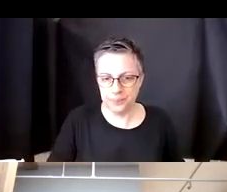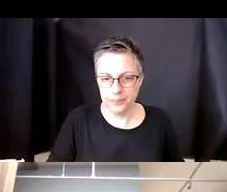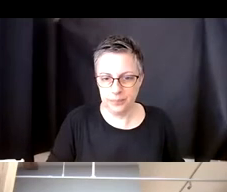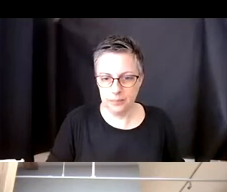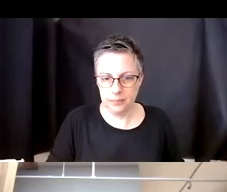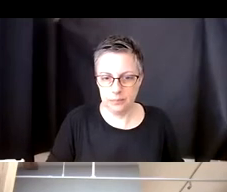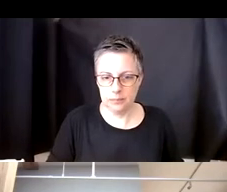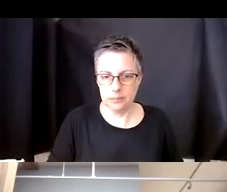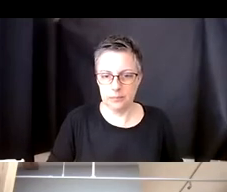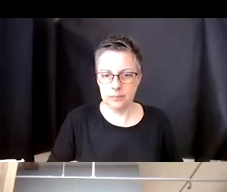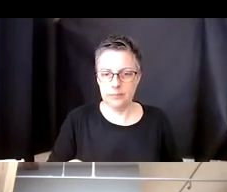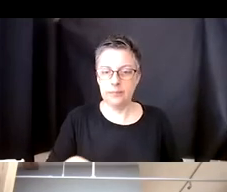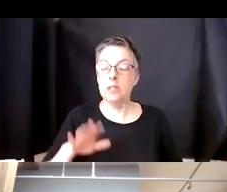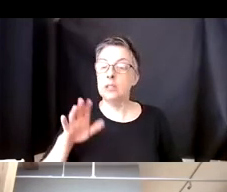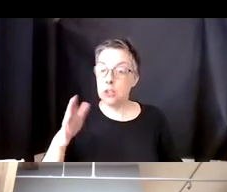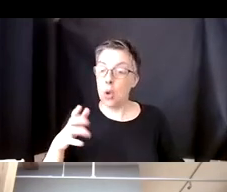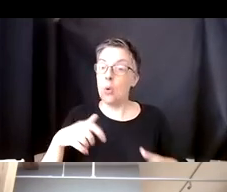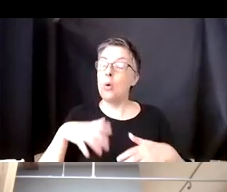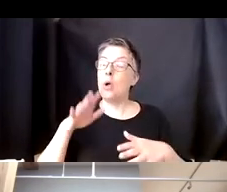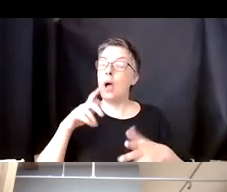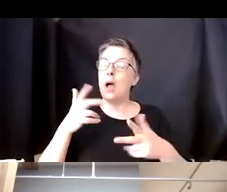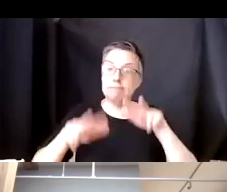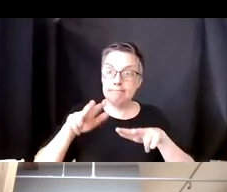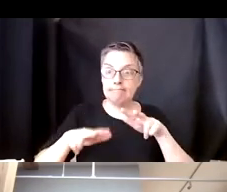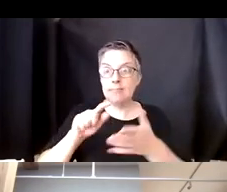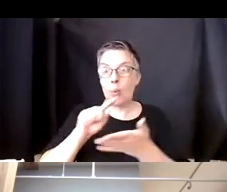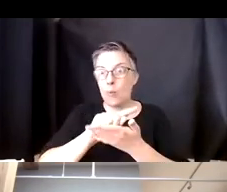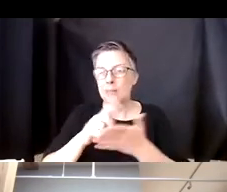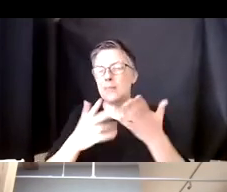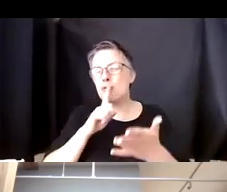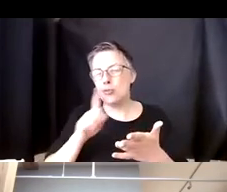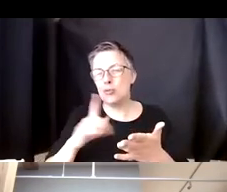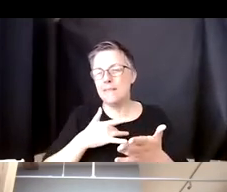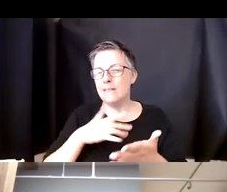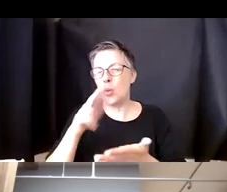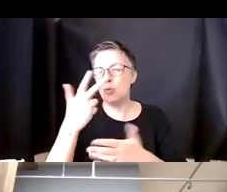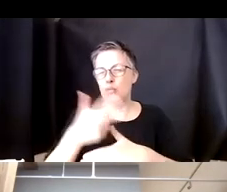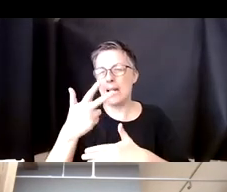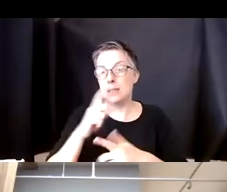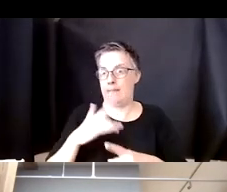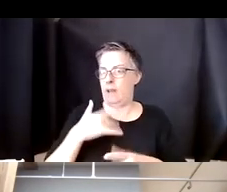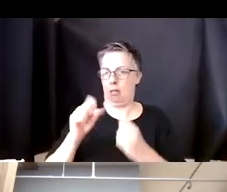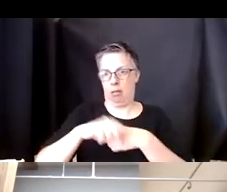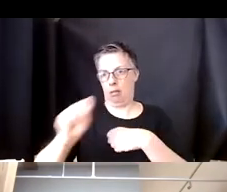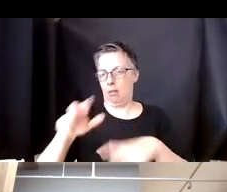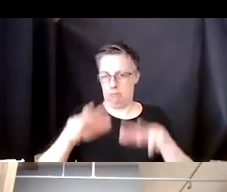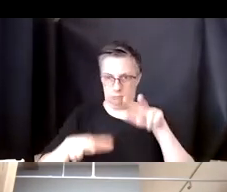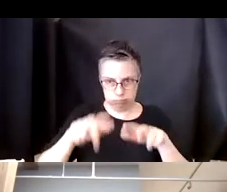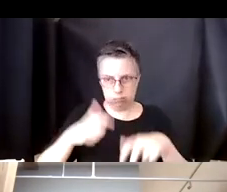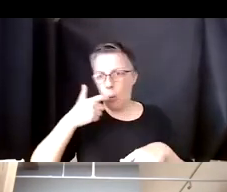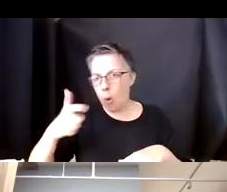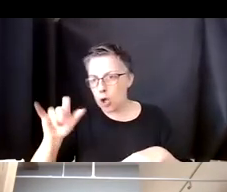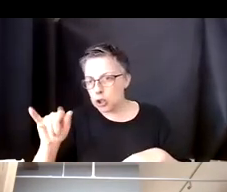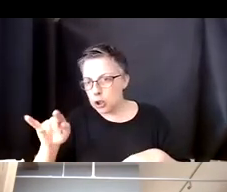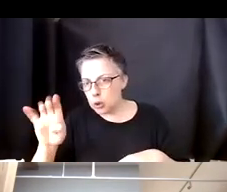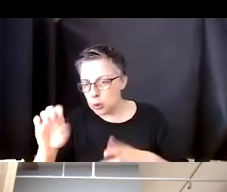week fumbling around in Adobe Premiere, probably more like 3 days, but it felt like a lifetime, watching a lot of YouTube videos, learning